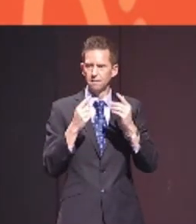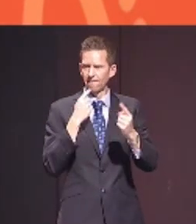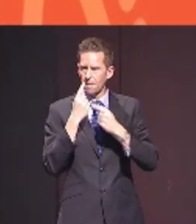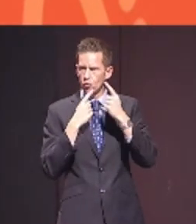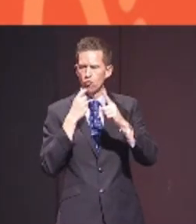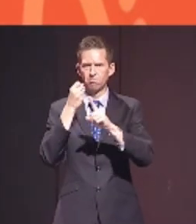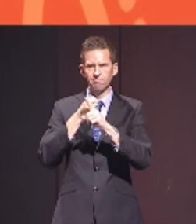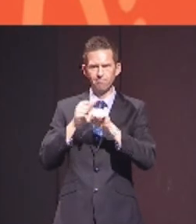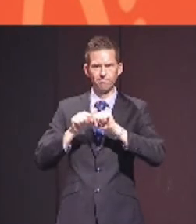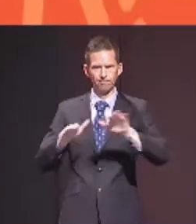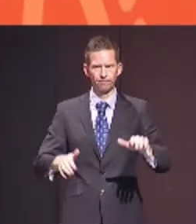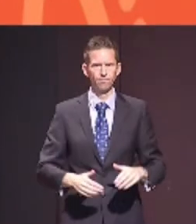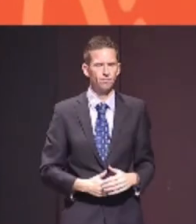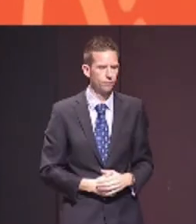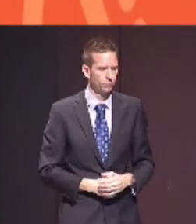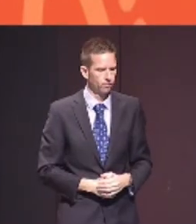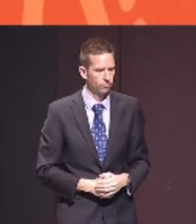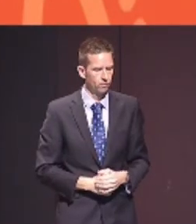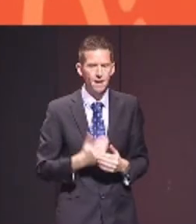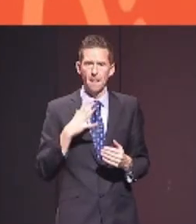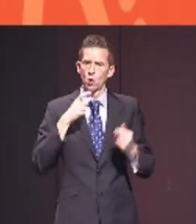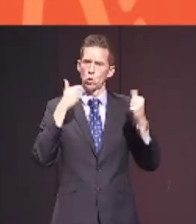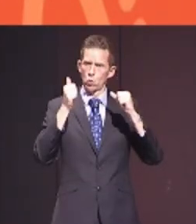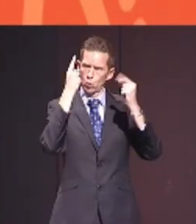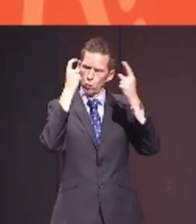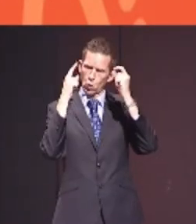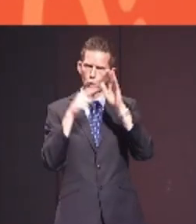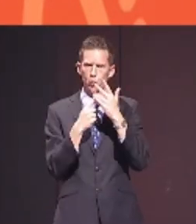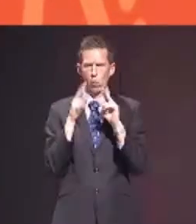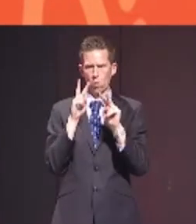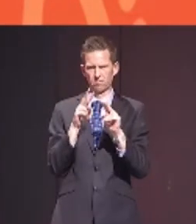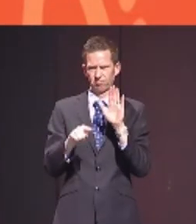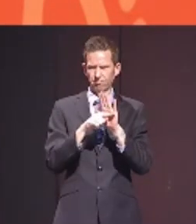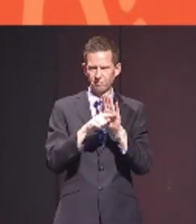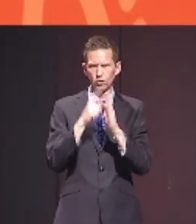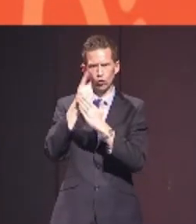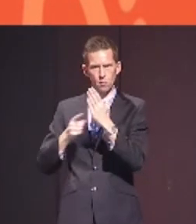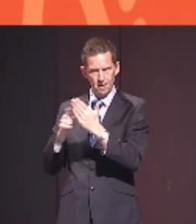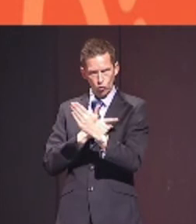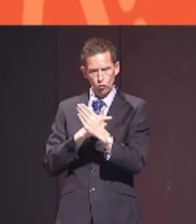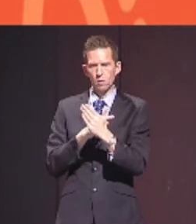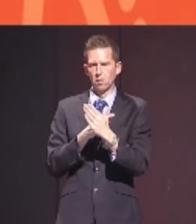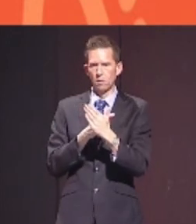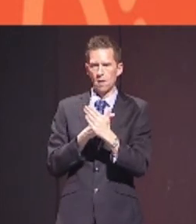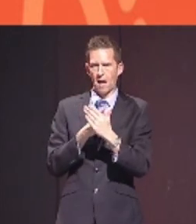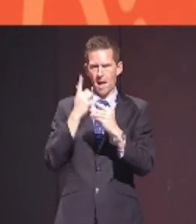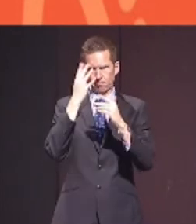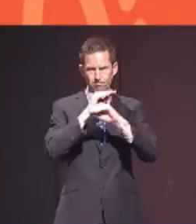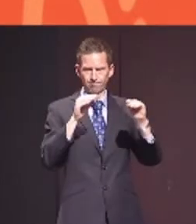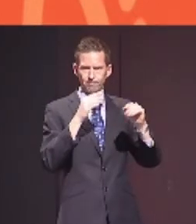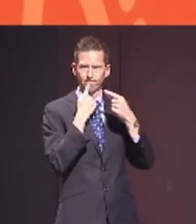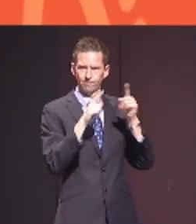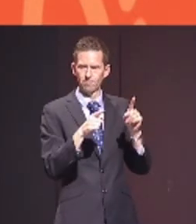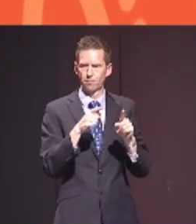communication campaigns. We have to use innovations to assess stigma and discrimination and include adolescents with disabilities in campaigns